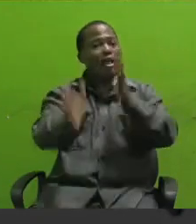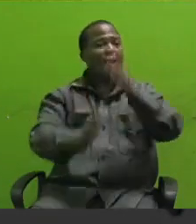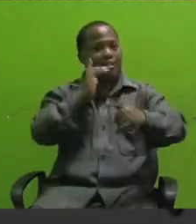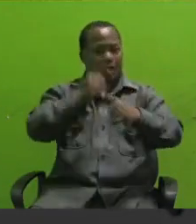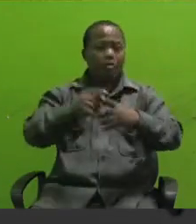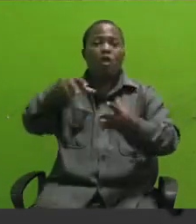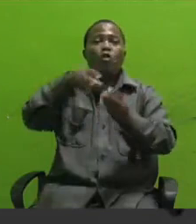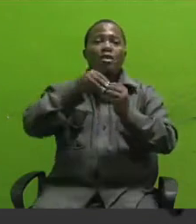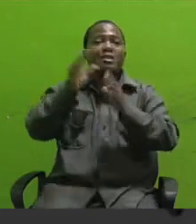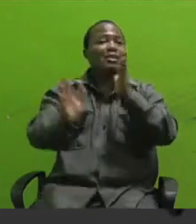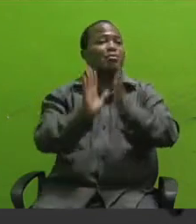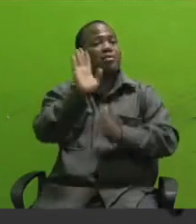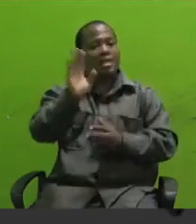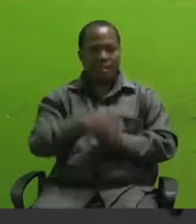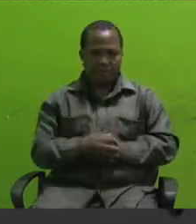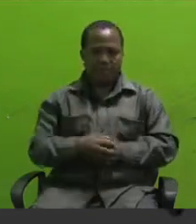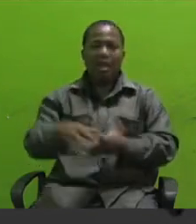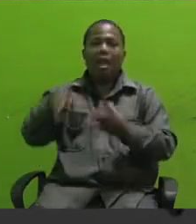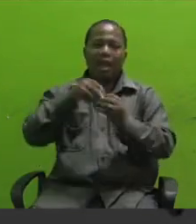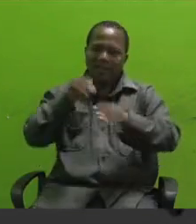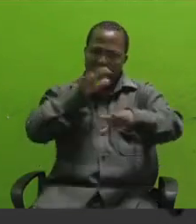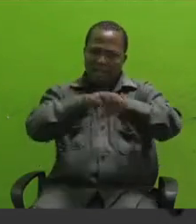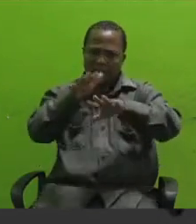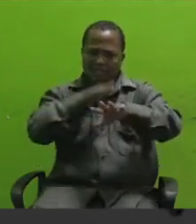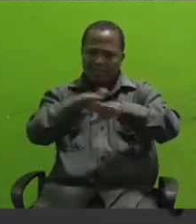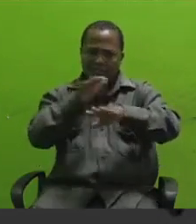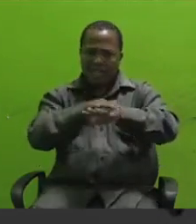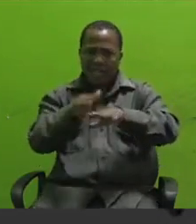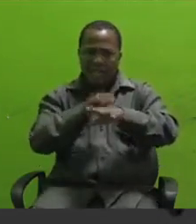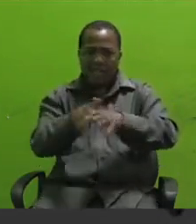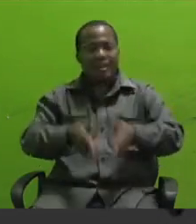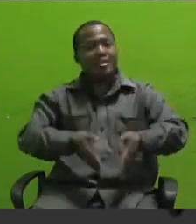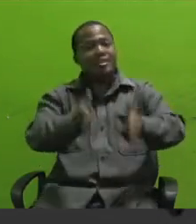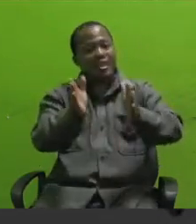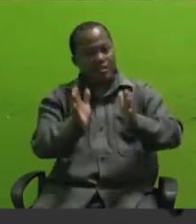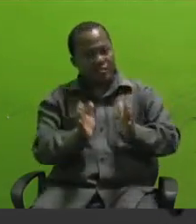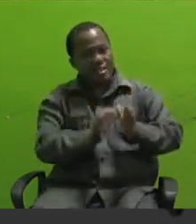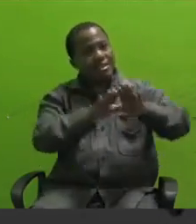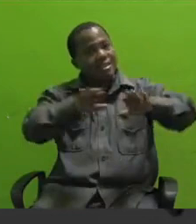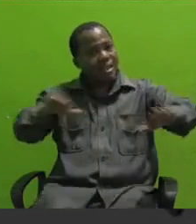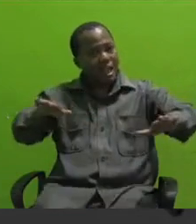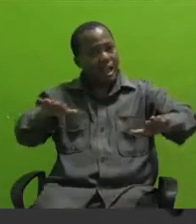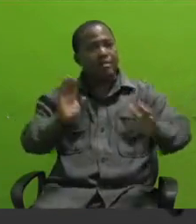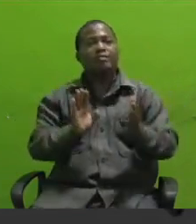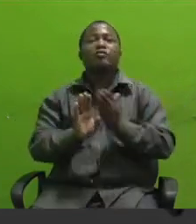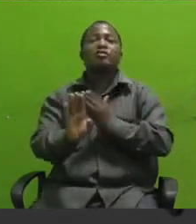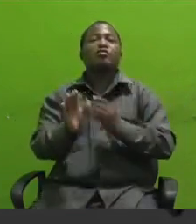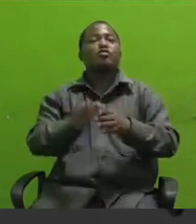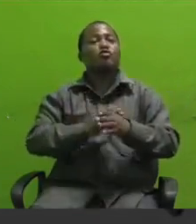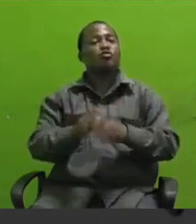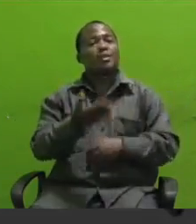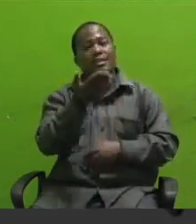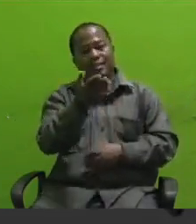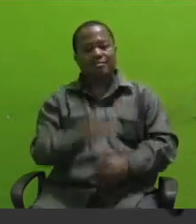to explain the safety ways of handling the chemicals. Dear friends, now let